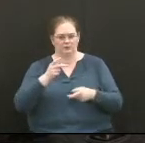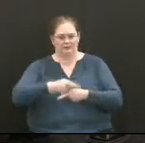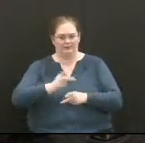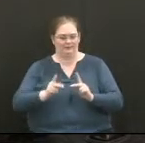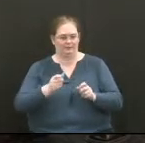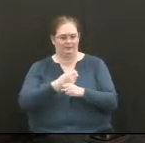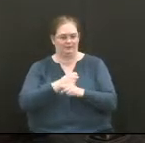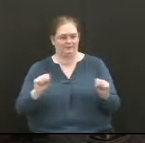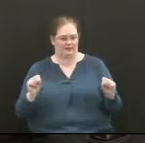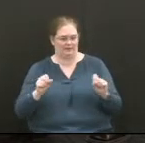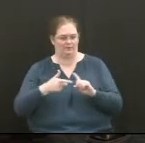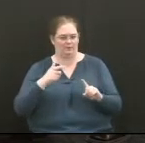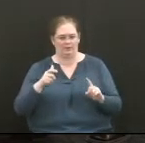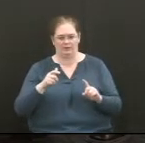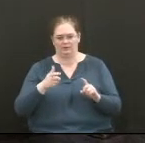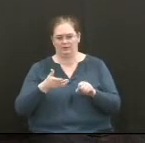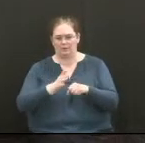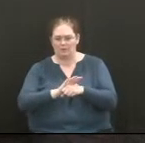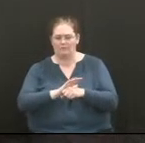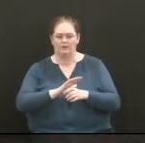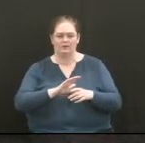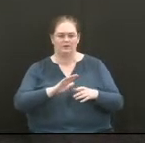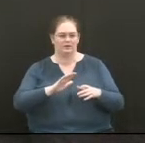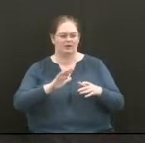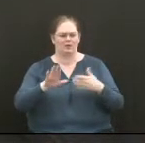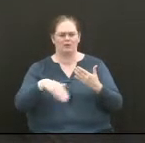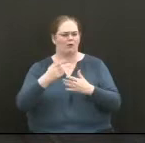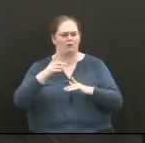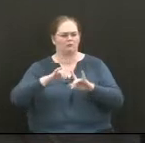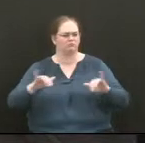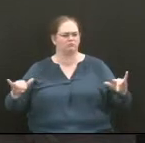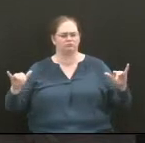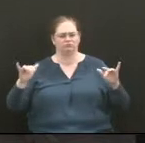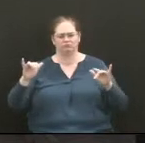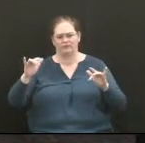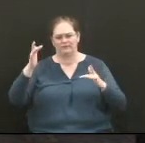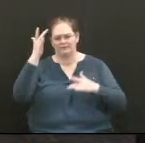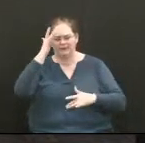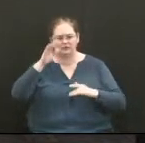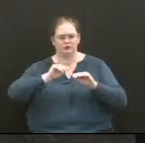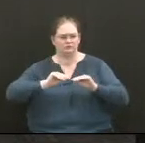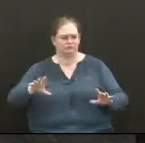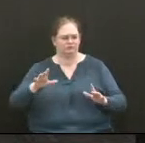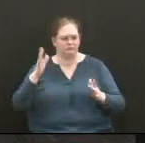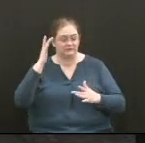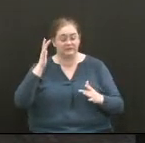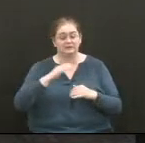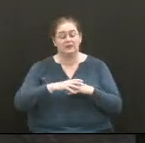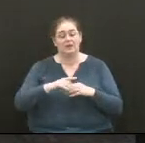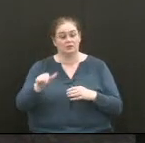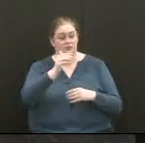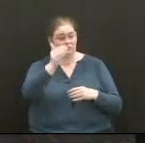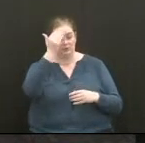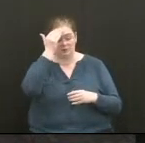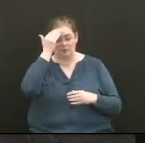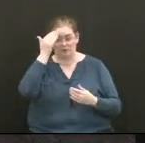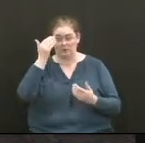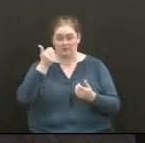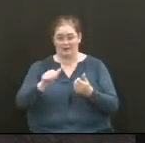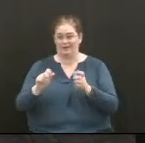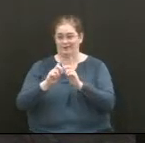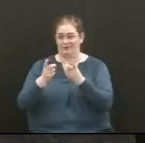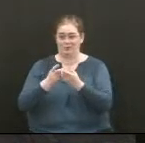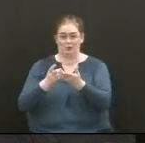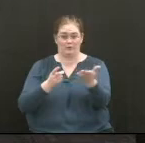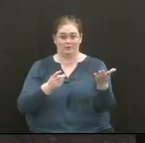safe from COVID and all types of infectious, highly transmittable diseases. As I'm sure you are aware, and every department